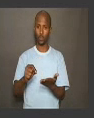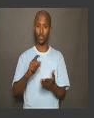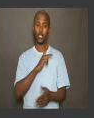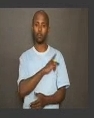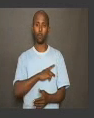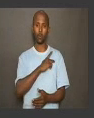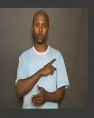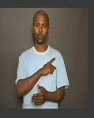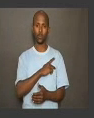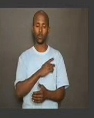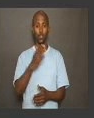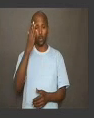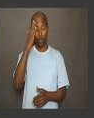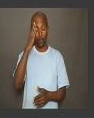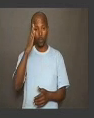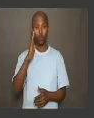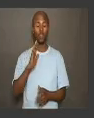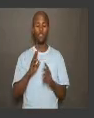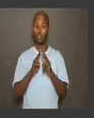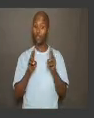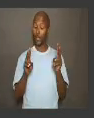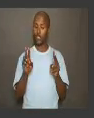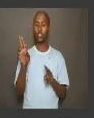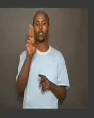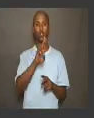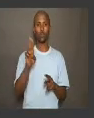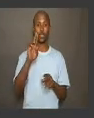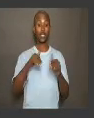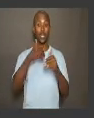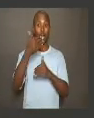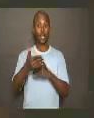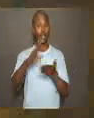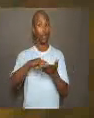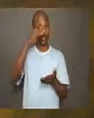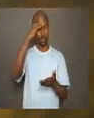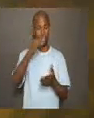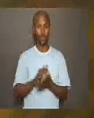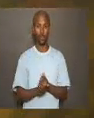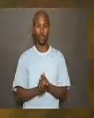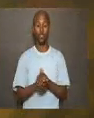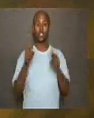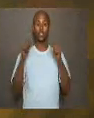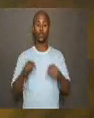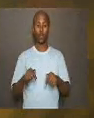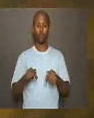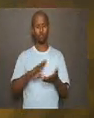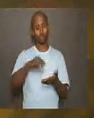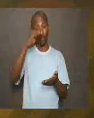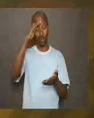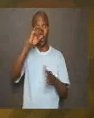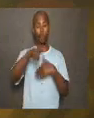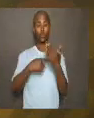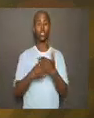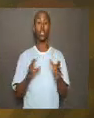students. Knowing them will be very useful in the next lesson. Today we have learned